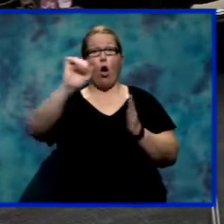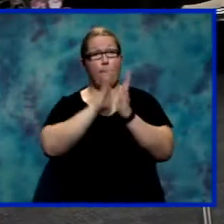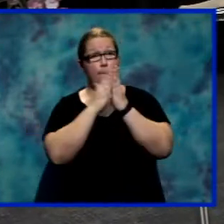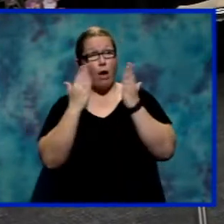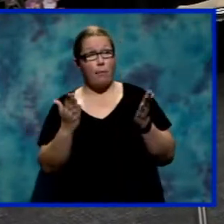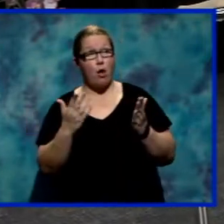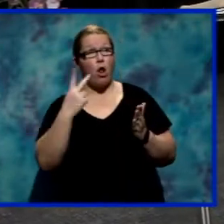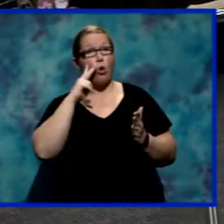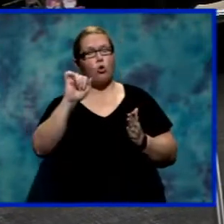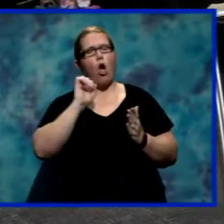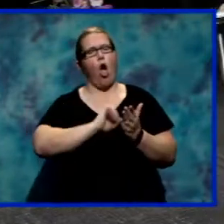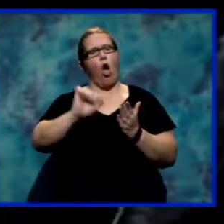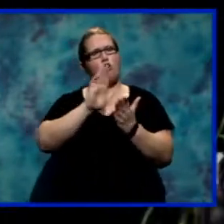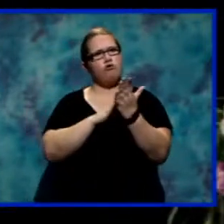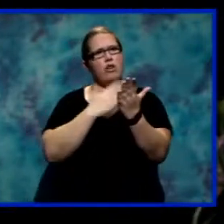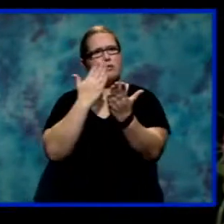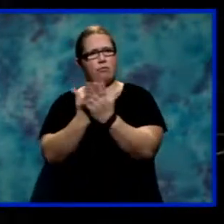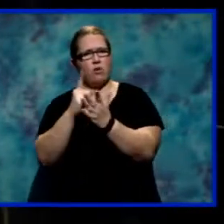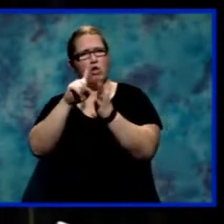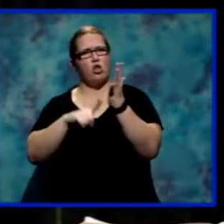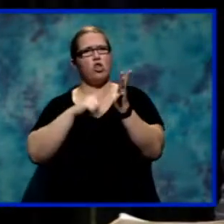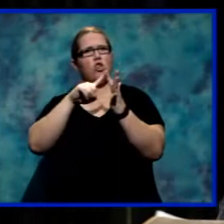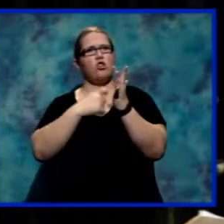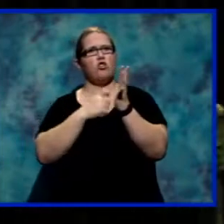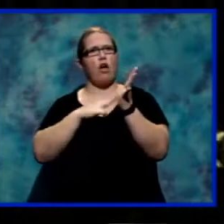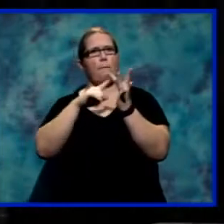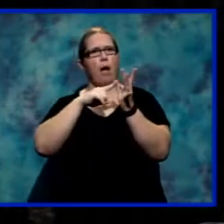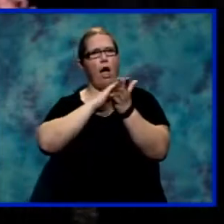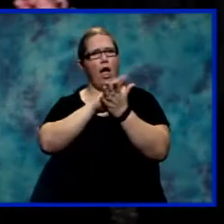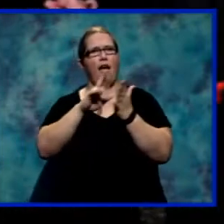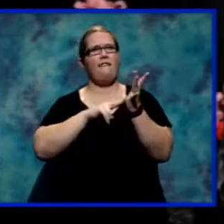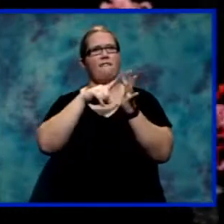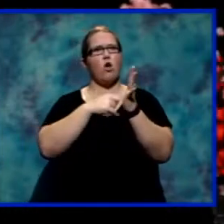for you to look at your own translation. Jeremiah chapter 17, verse